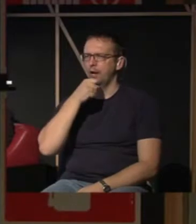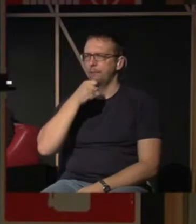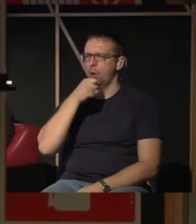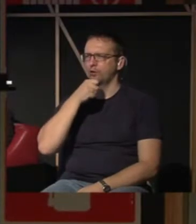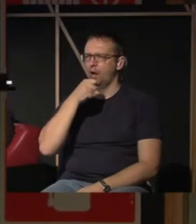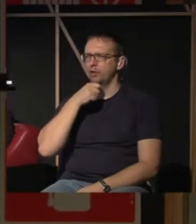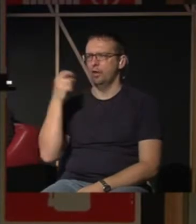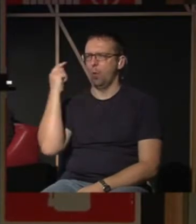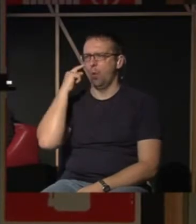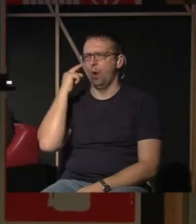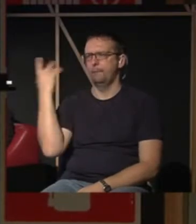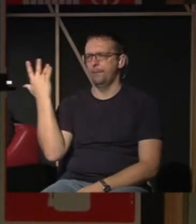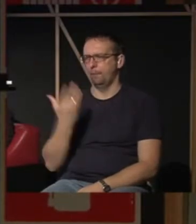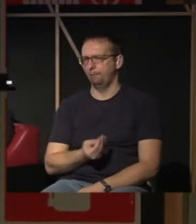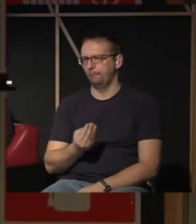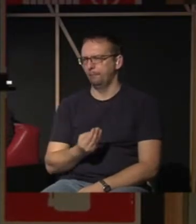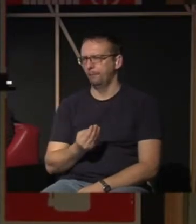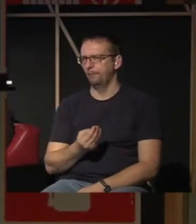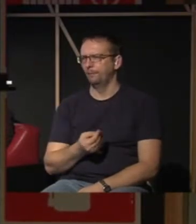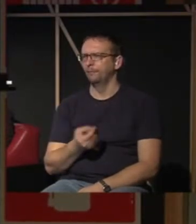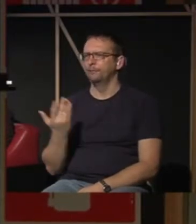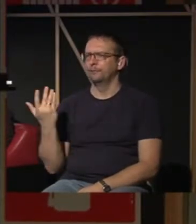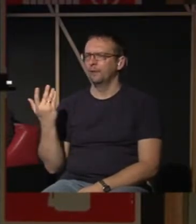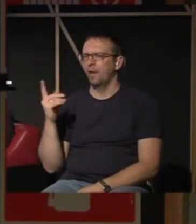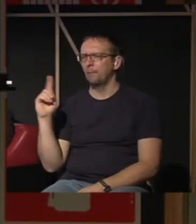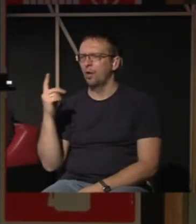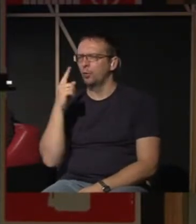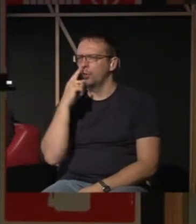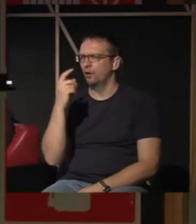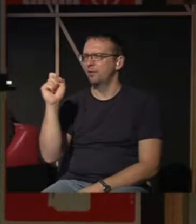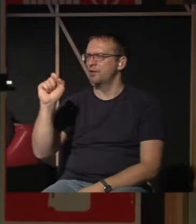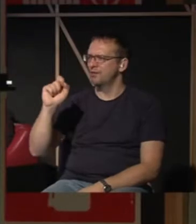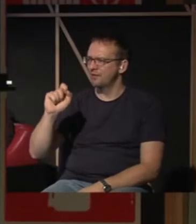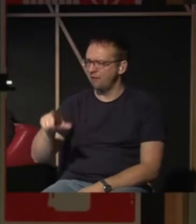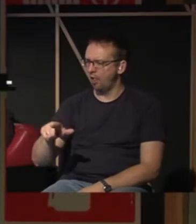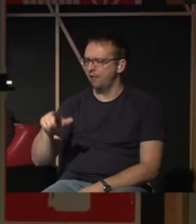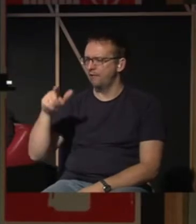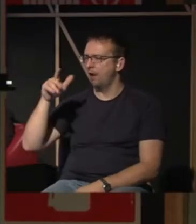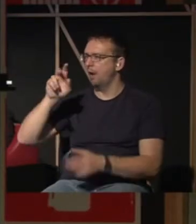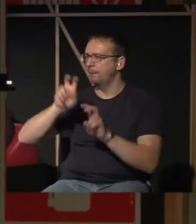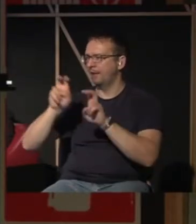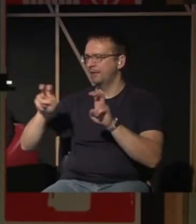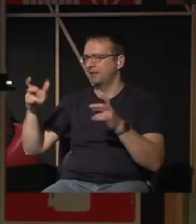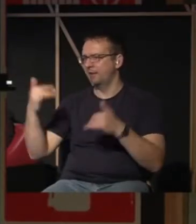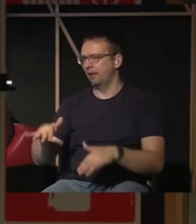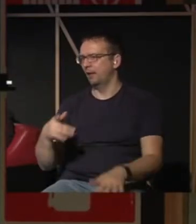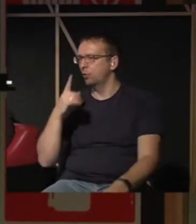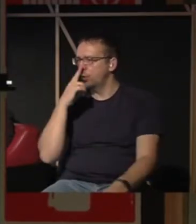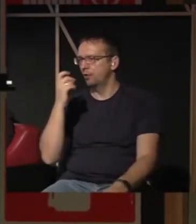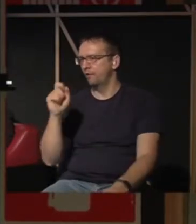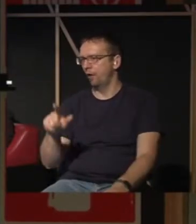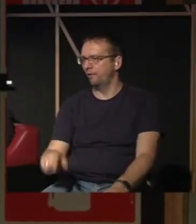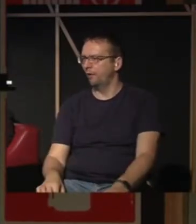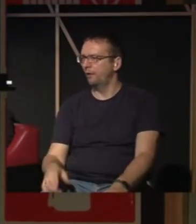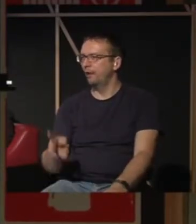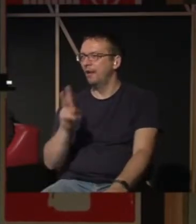Cup stadiums. So only 4 out of the 12 had that service. So for 2014, we had ad hoc monitoring of the stadiums.